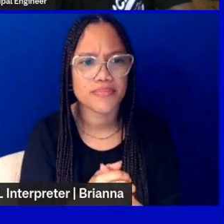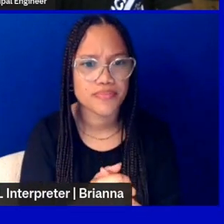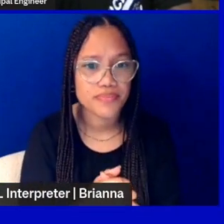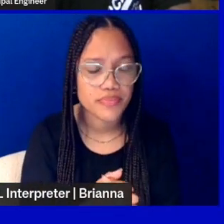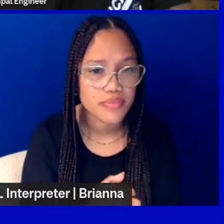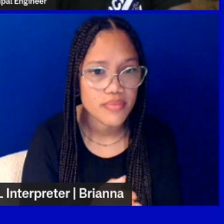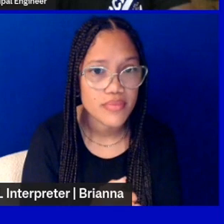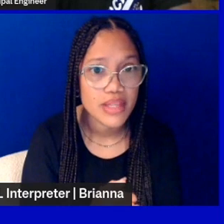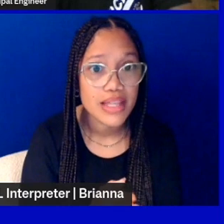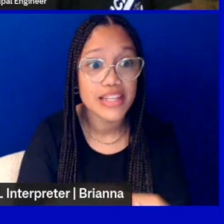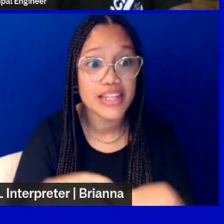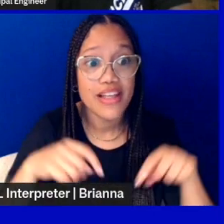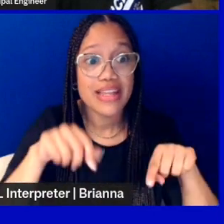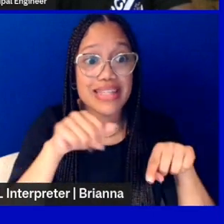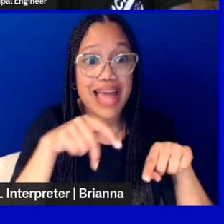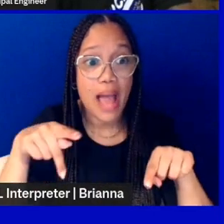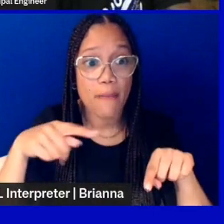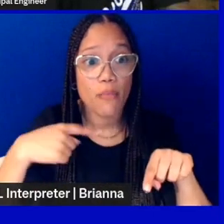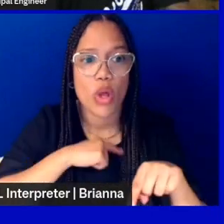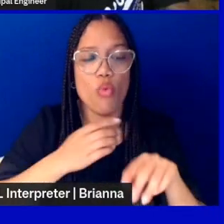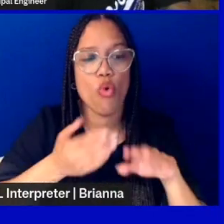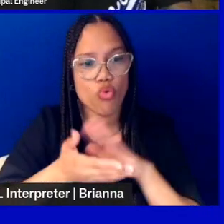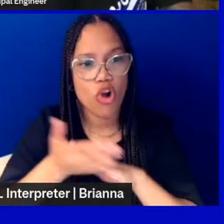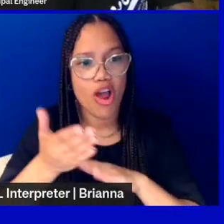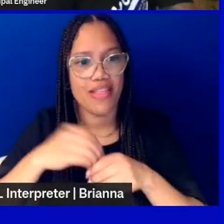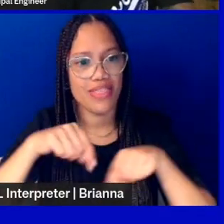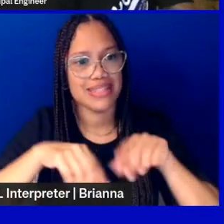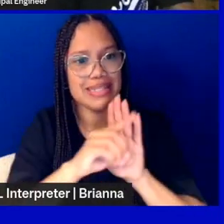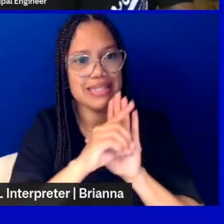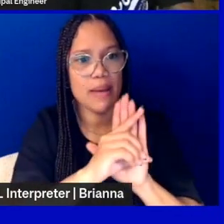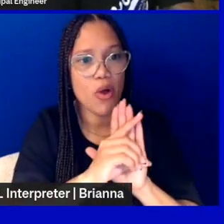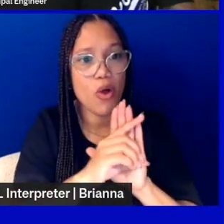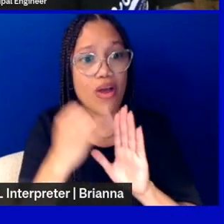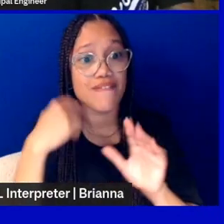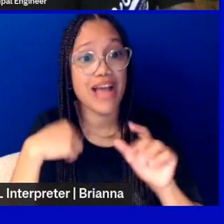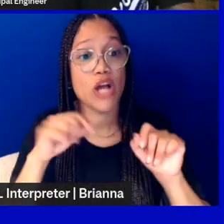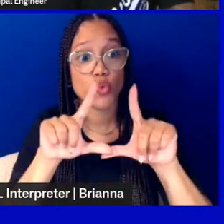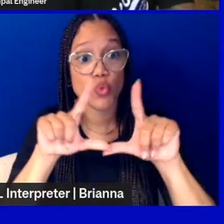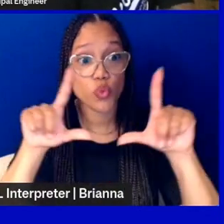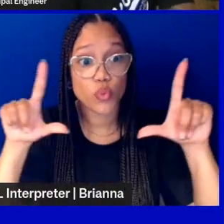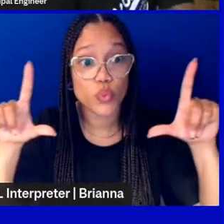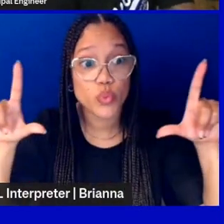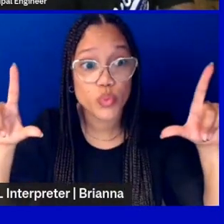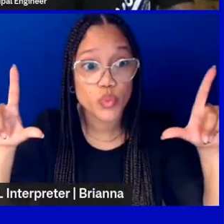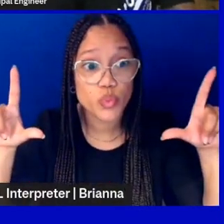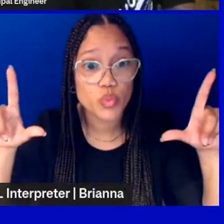Now, this is the application which we are going to run in this demo. Now, if I zoom in,